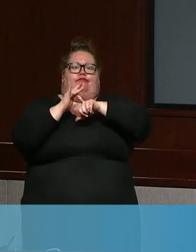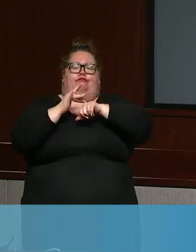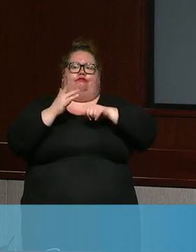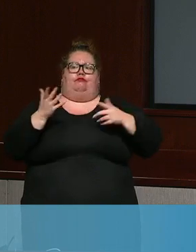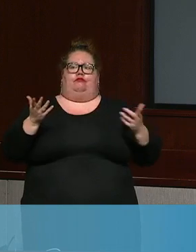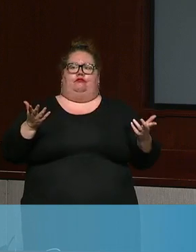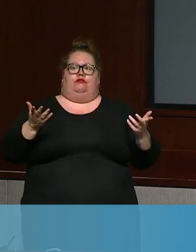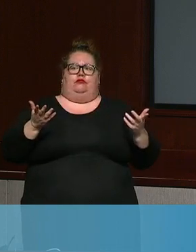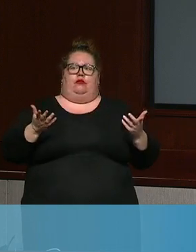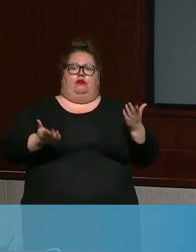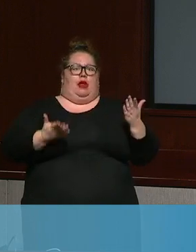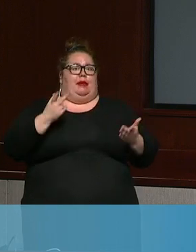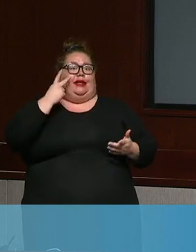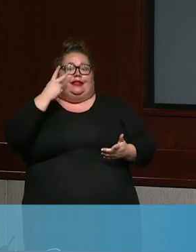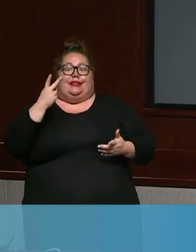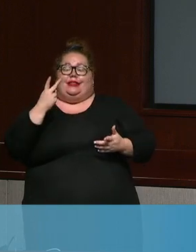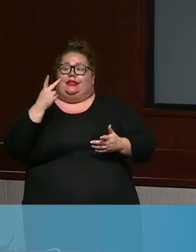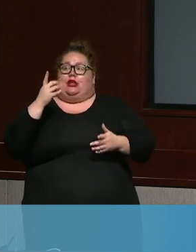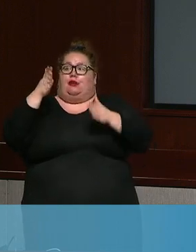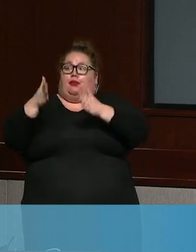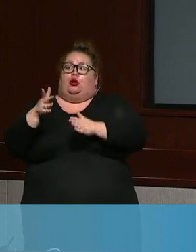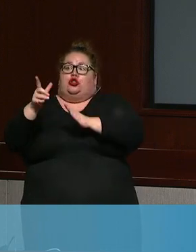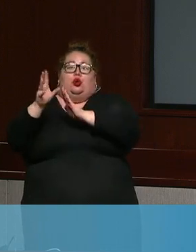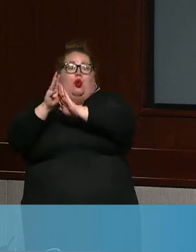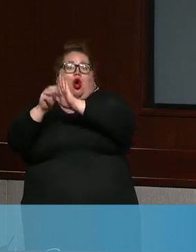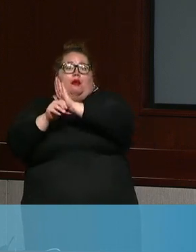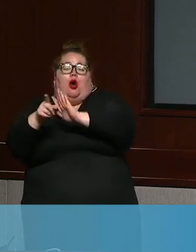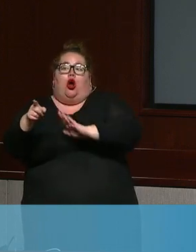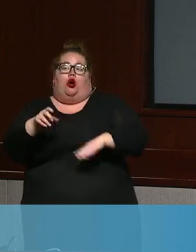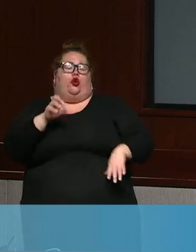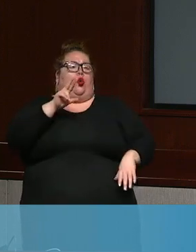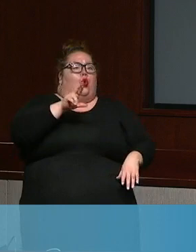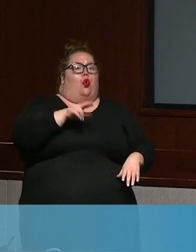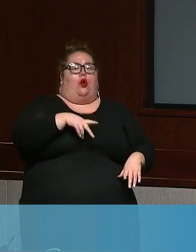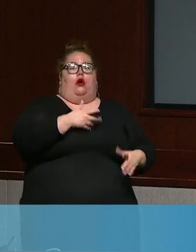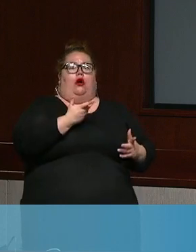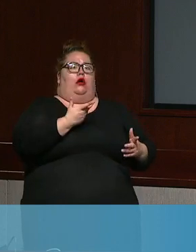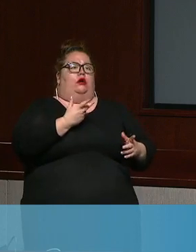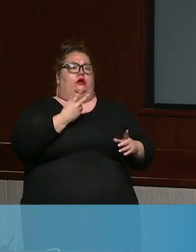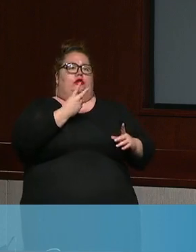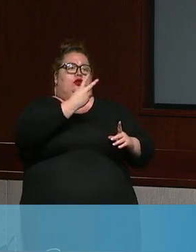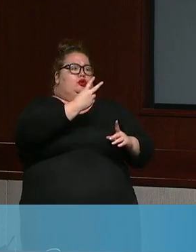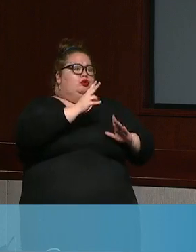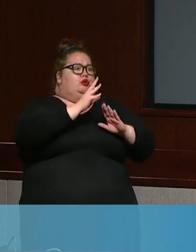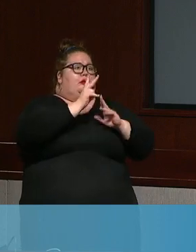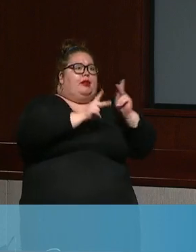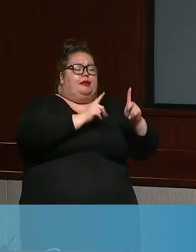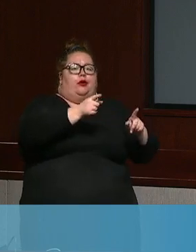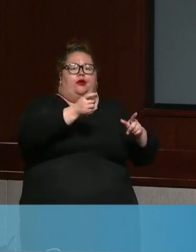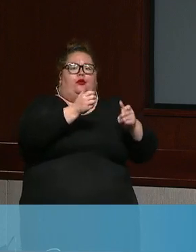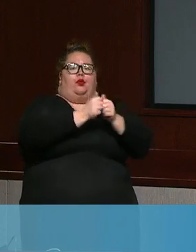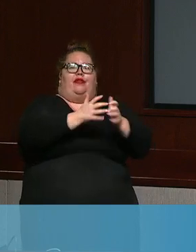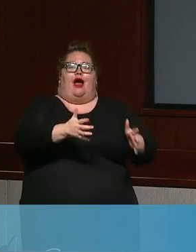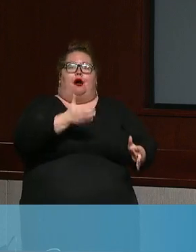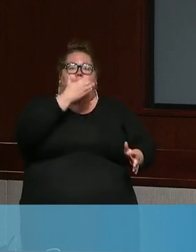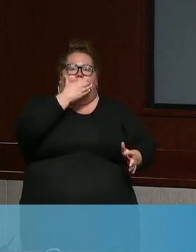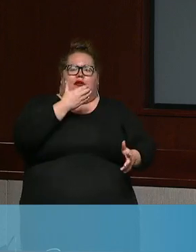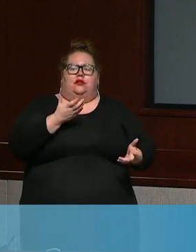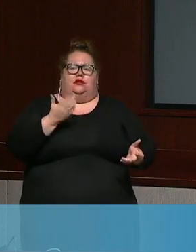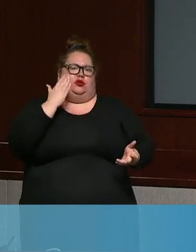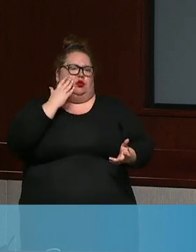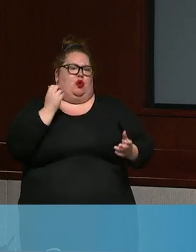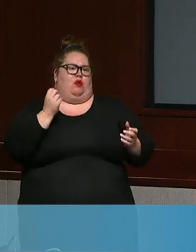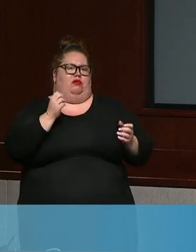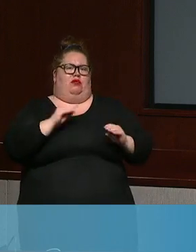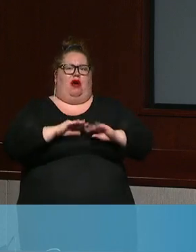person in a Walmart that you see on social media, or two people, or wherever. But wherever I go, and I have to go out, obviously, we all